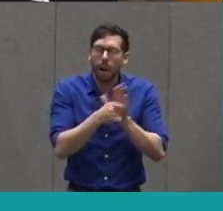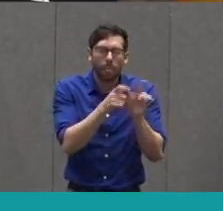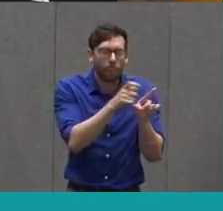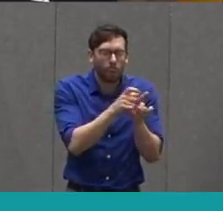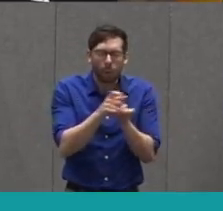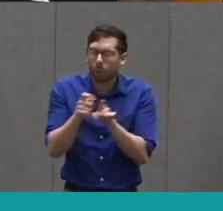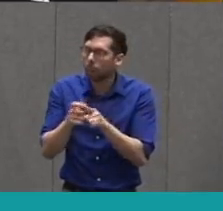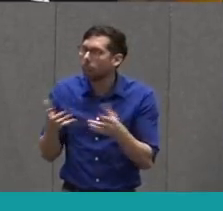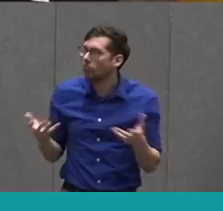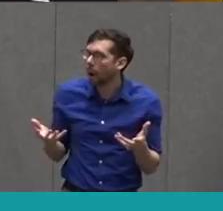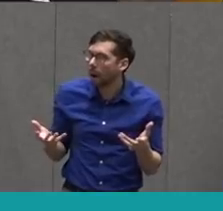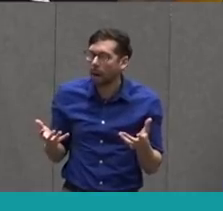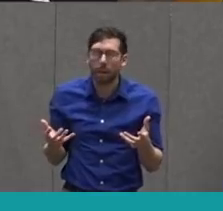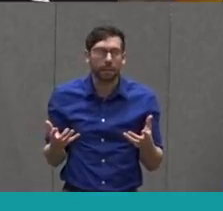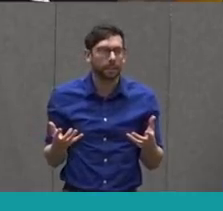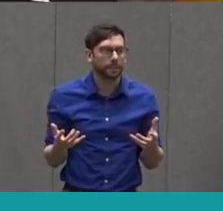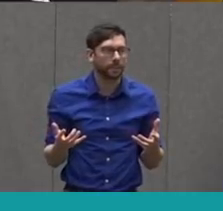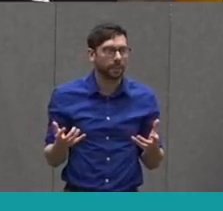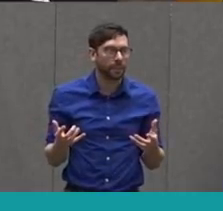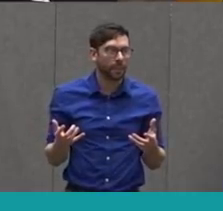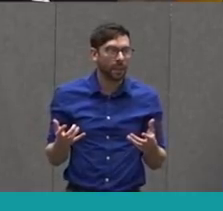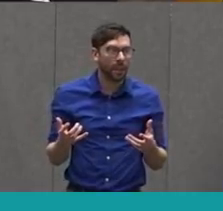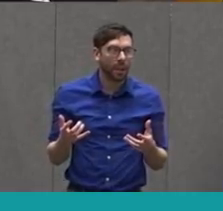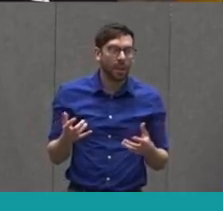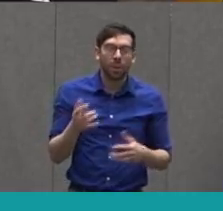plus 50